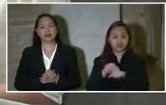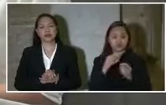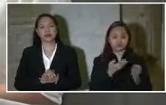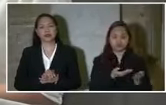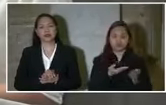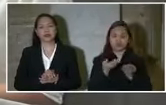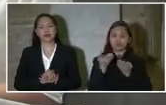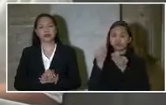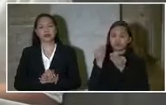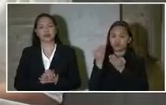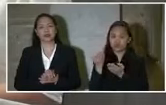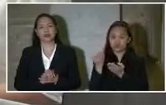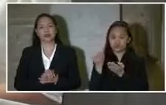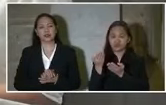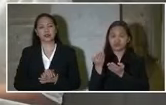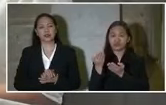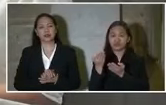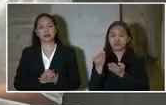to you.